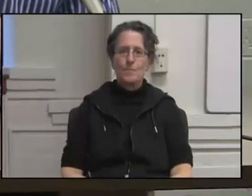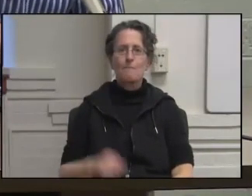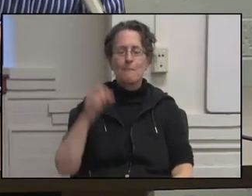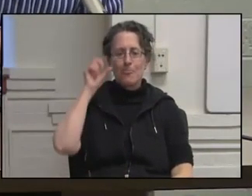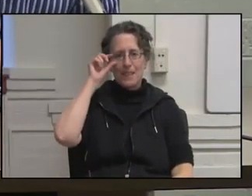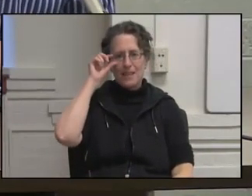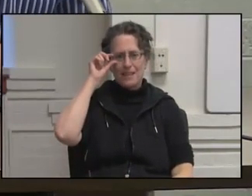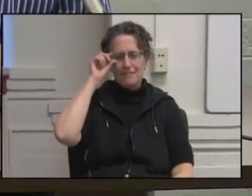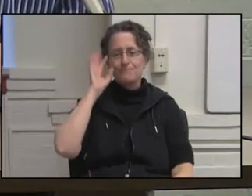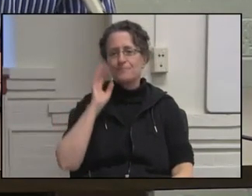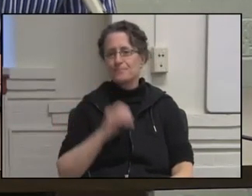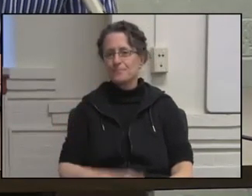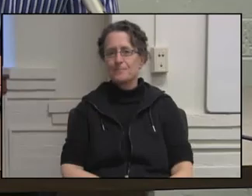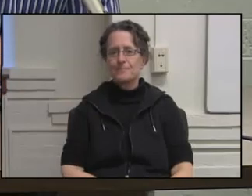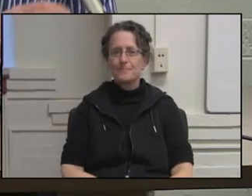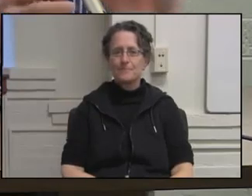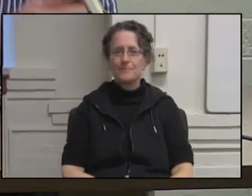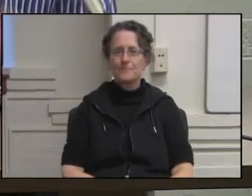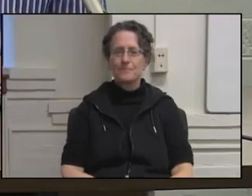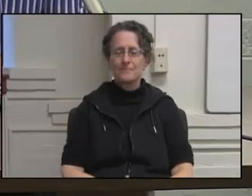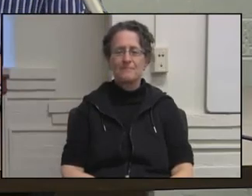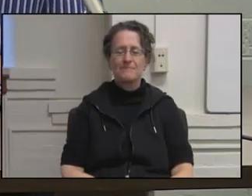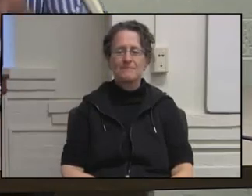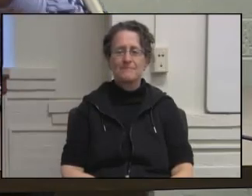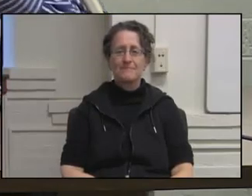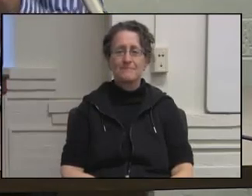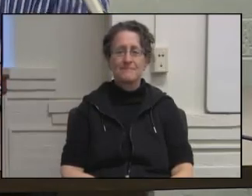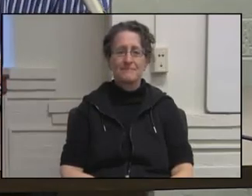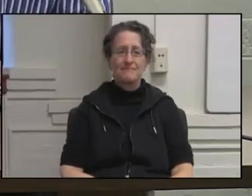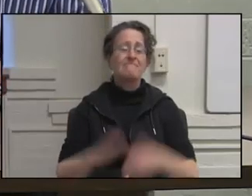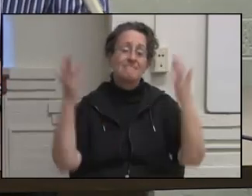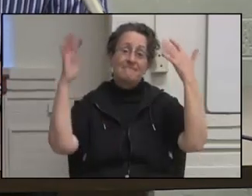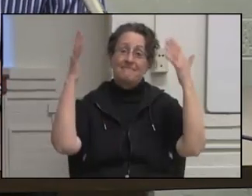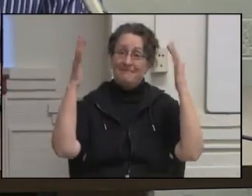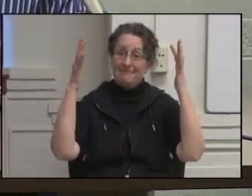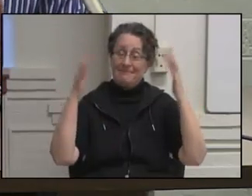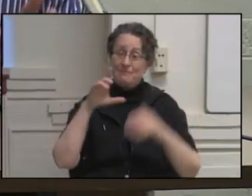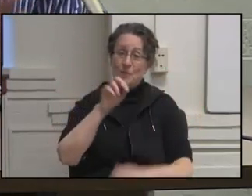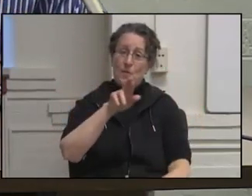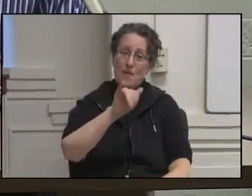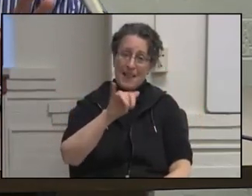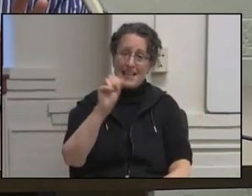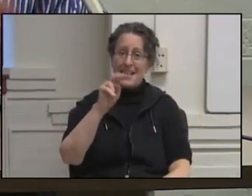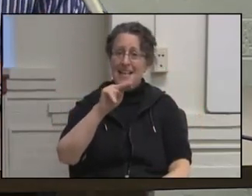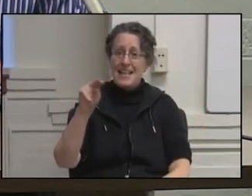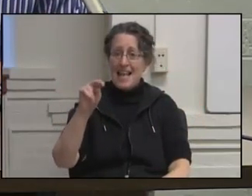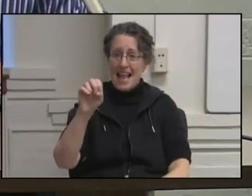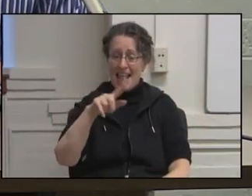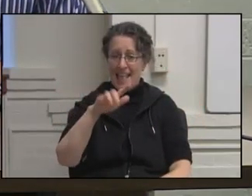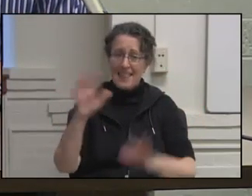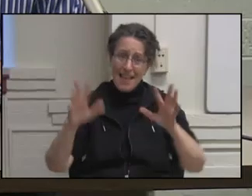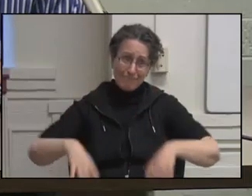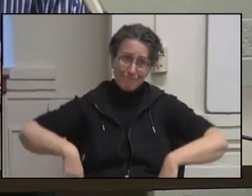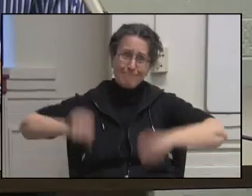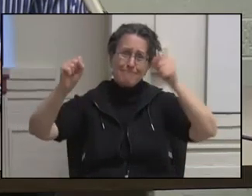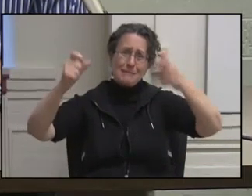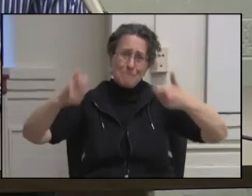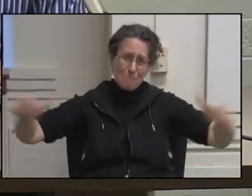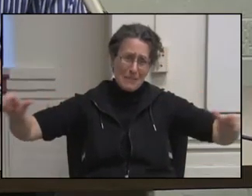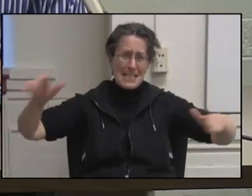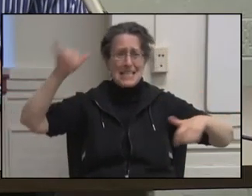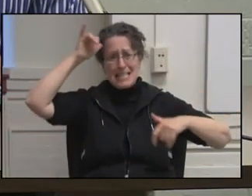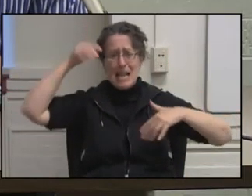First of all, I just want to give a quick shout out to Orly and Ann for the work that they do every year to pull off this festival, which I think is